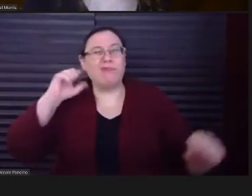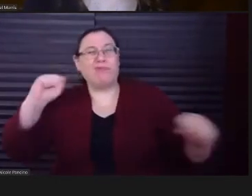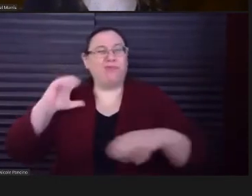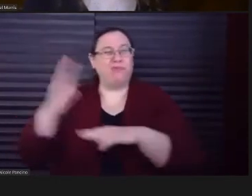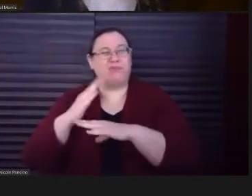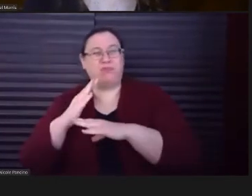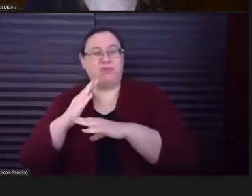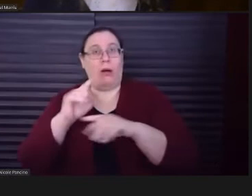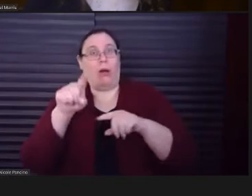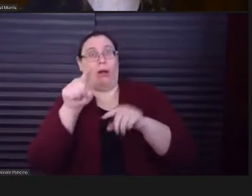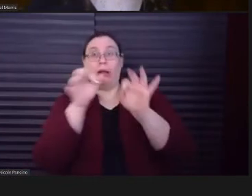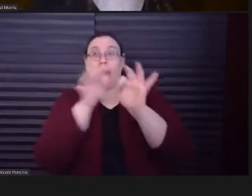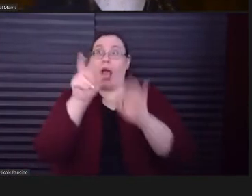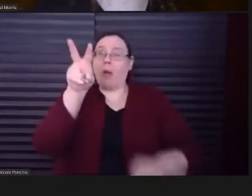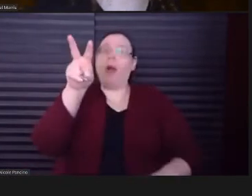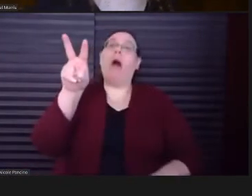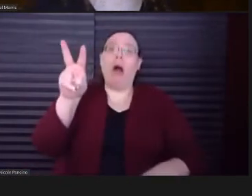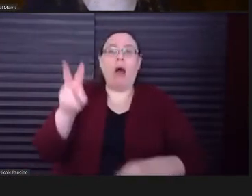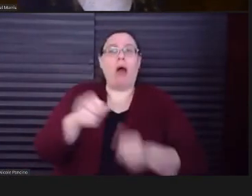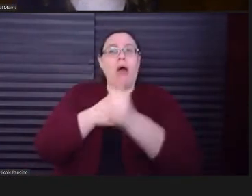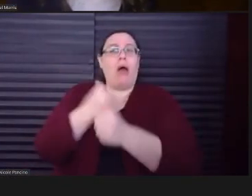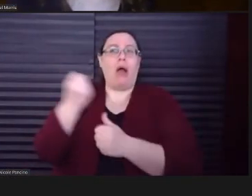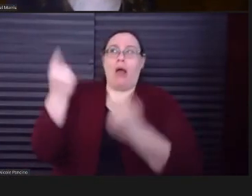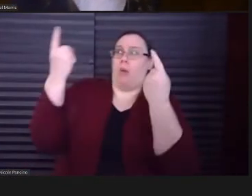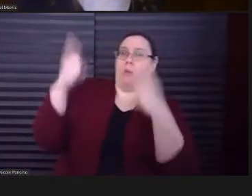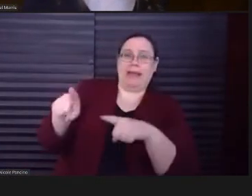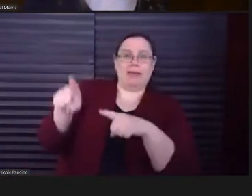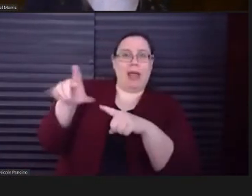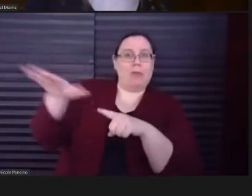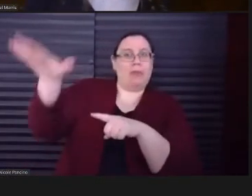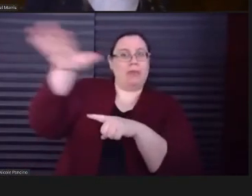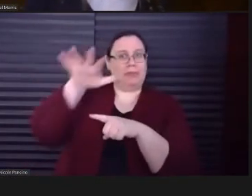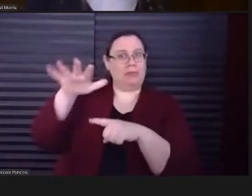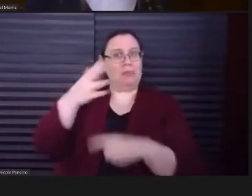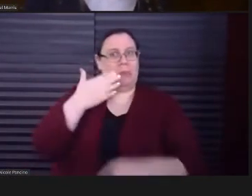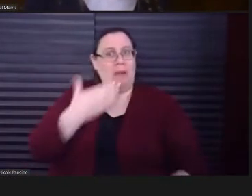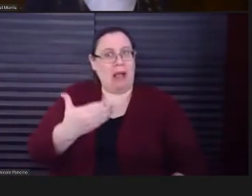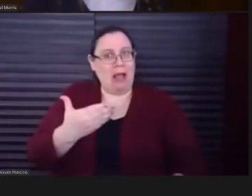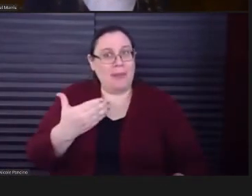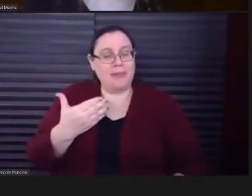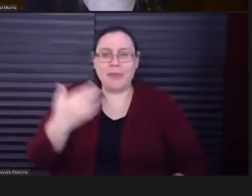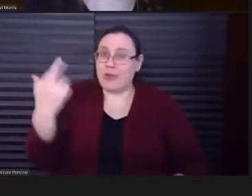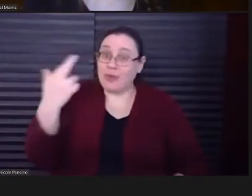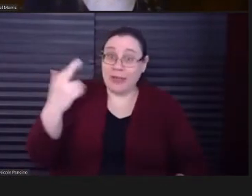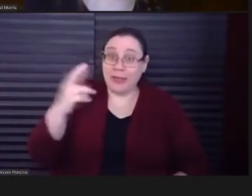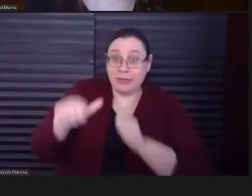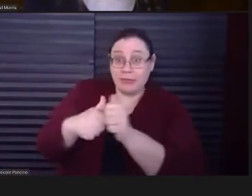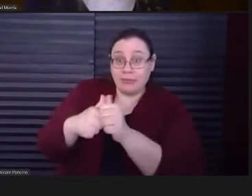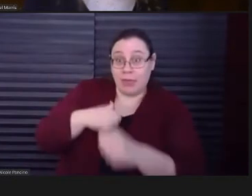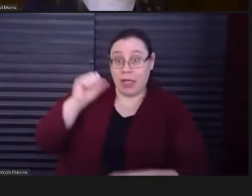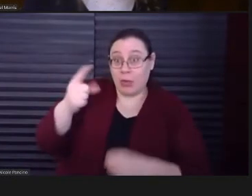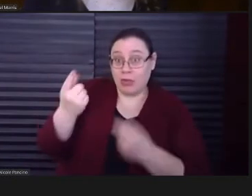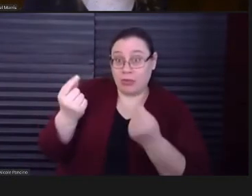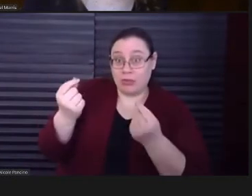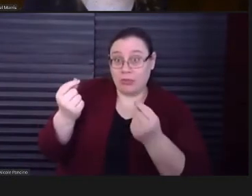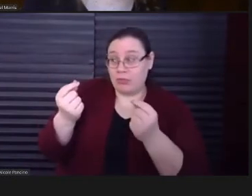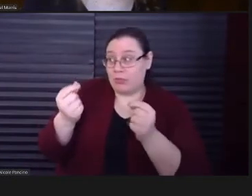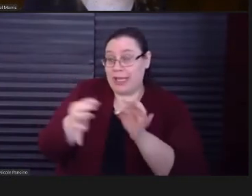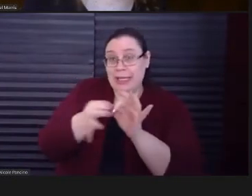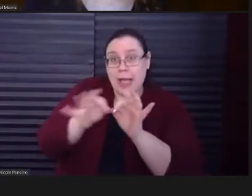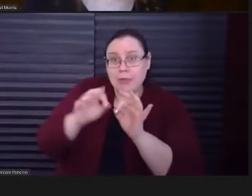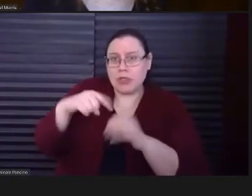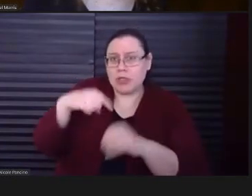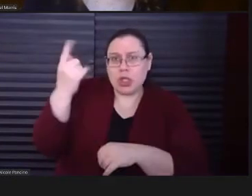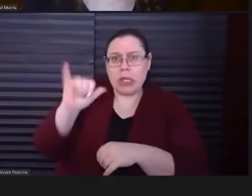you can actually follow what's going on pretty well. So the reason I asked you this is, what does captions look like when it